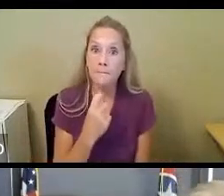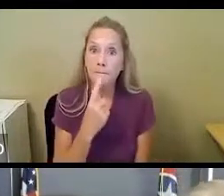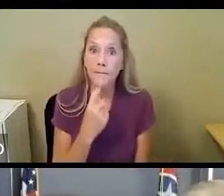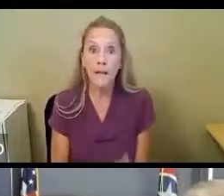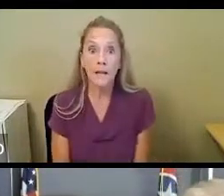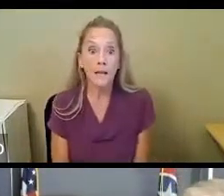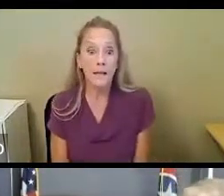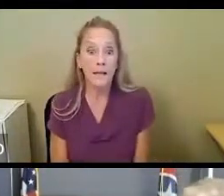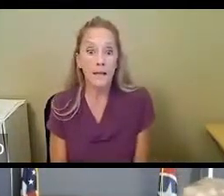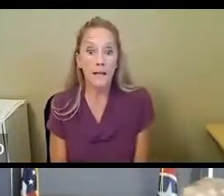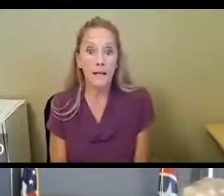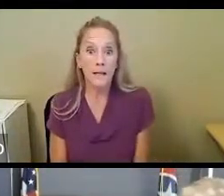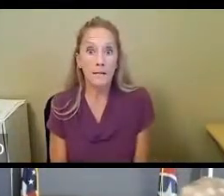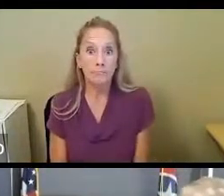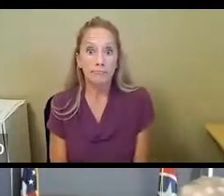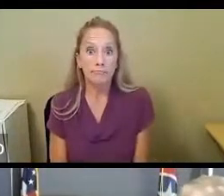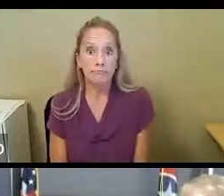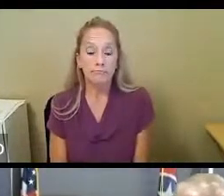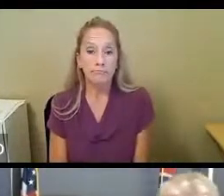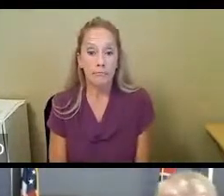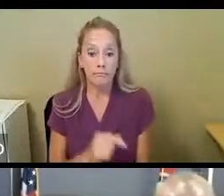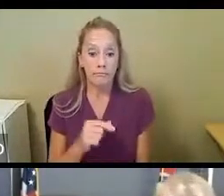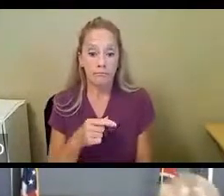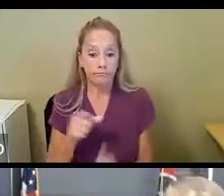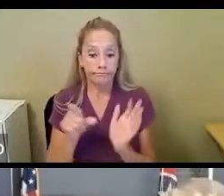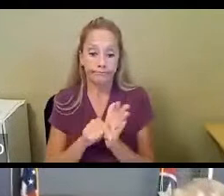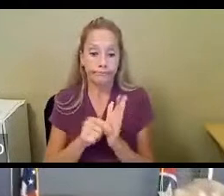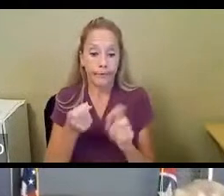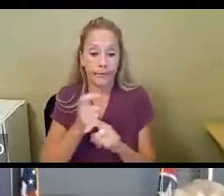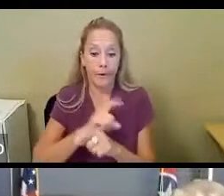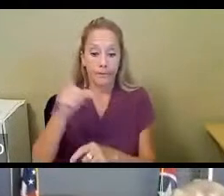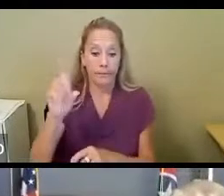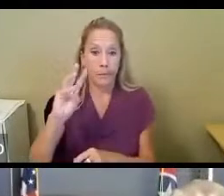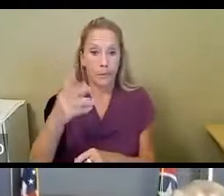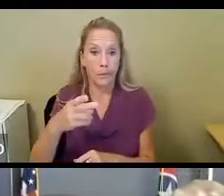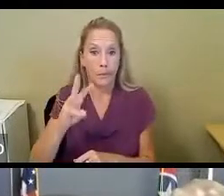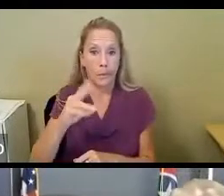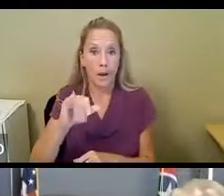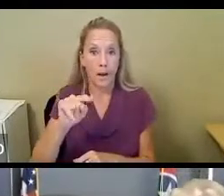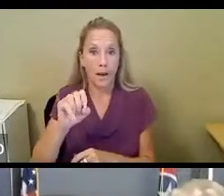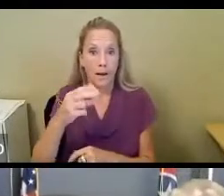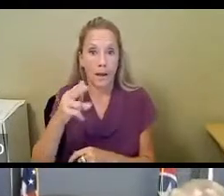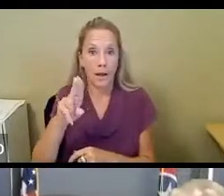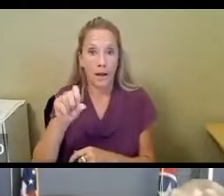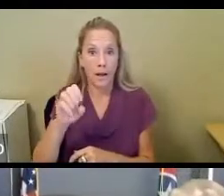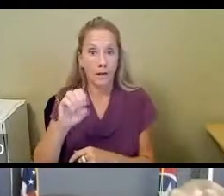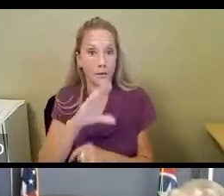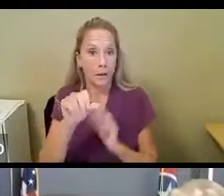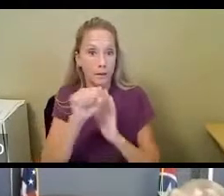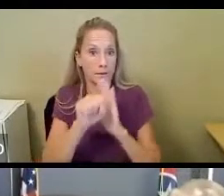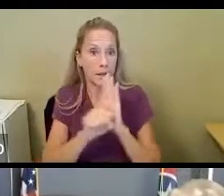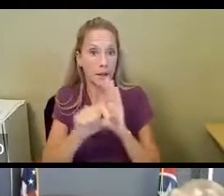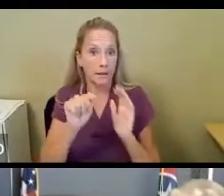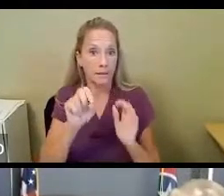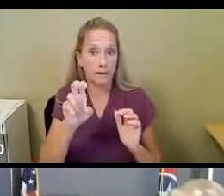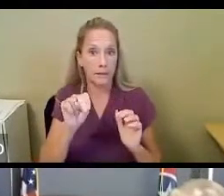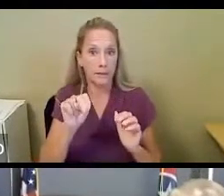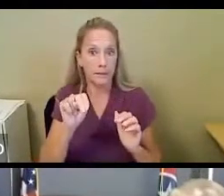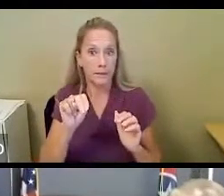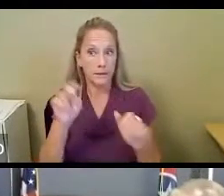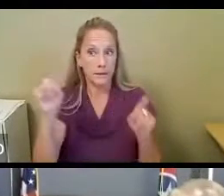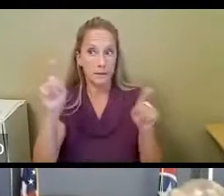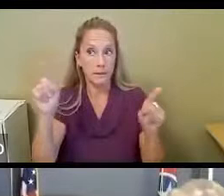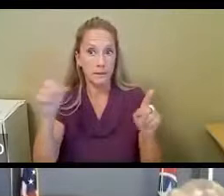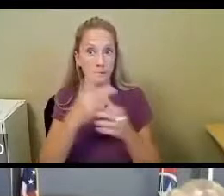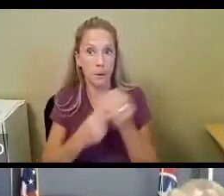mean, this is coming from the White House and coming from the state of Tennessee. This is not conjecture.